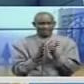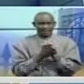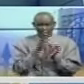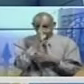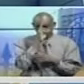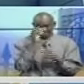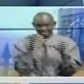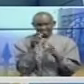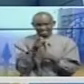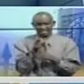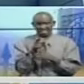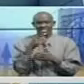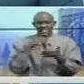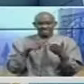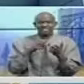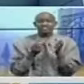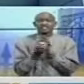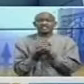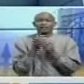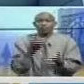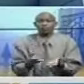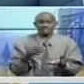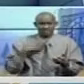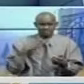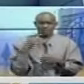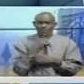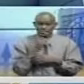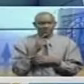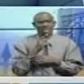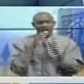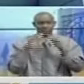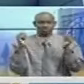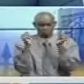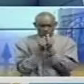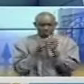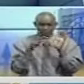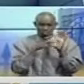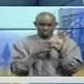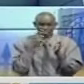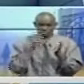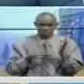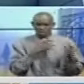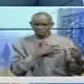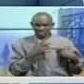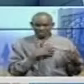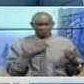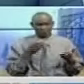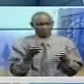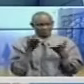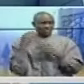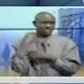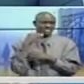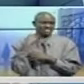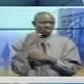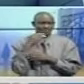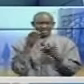through what it describes as the notorious Nyumba Kumi project. COD expressed concern over the escalating cases of